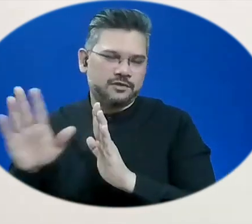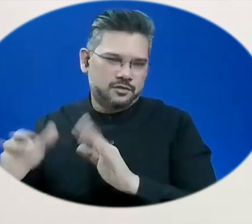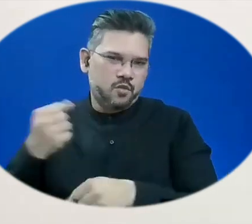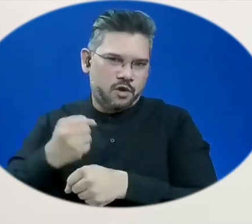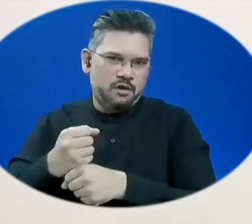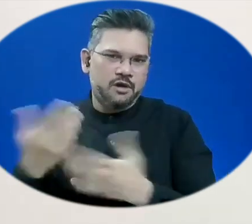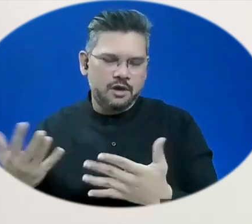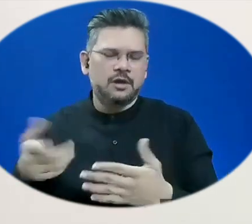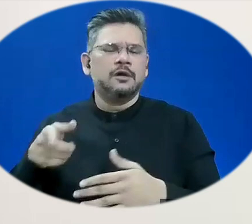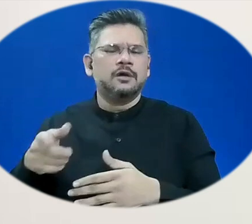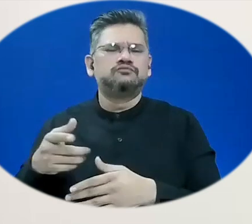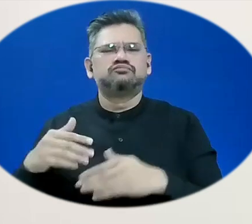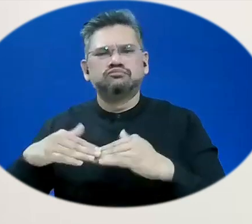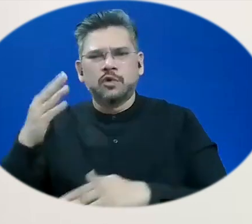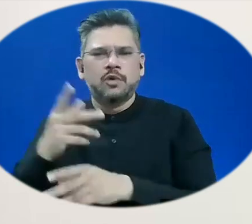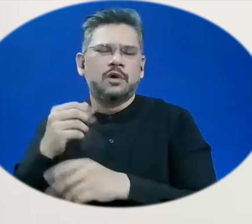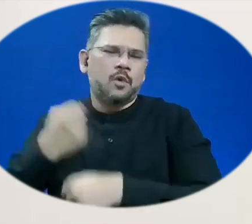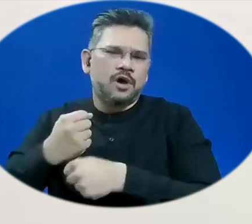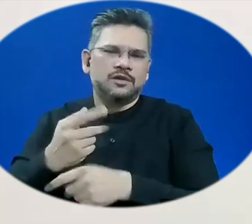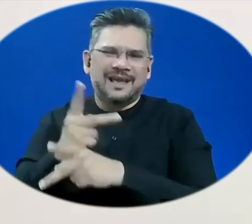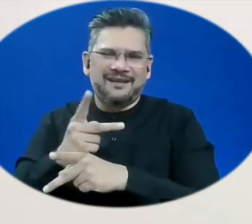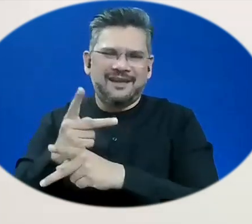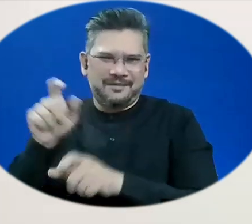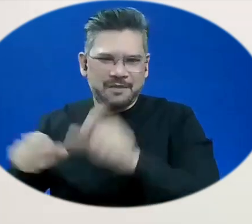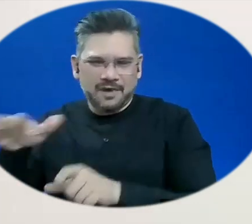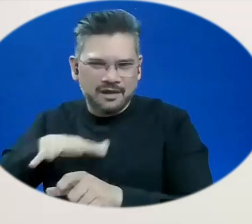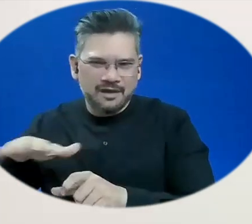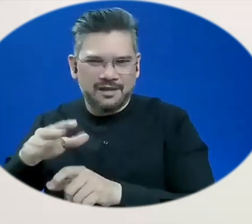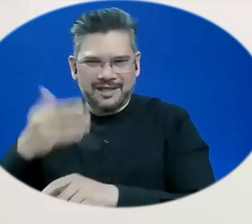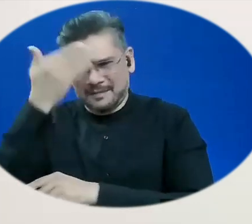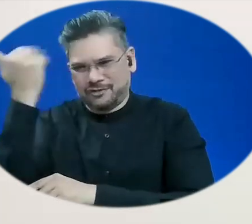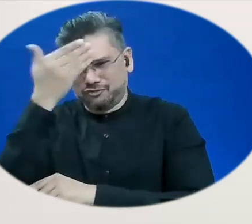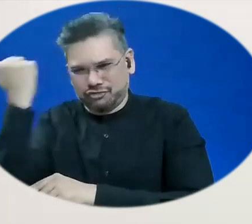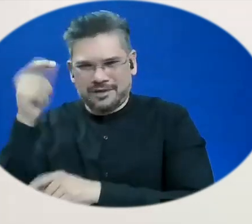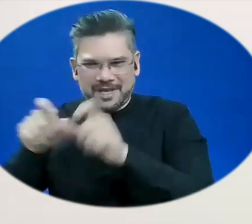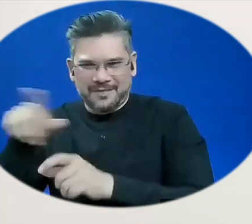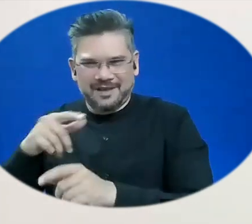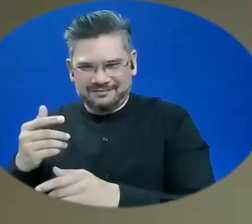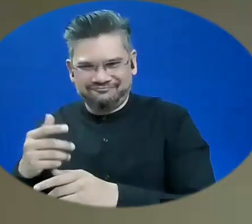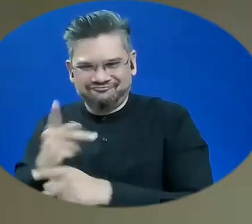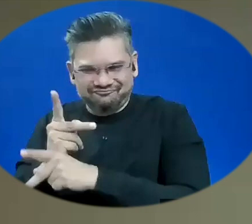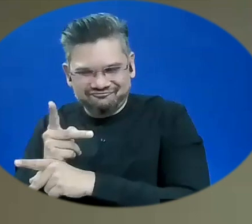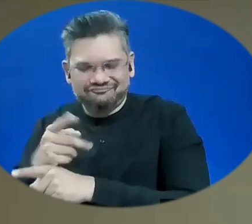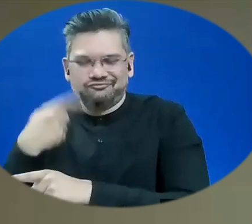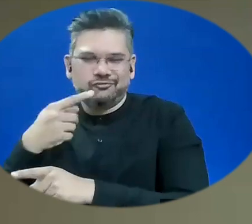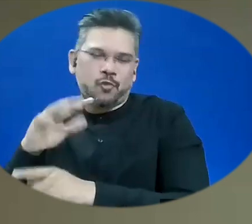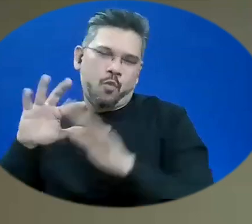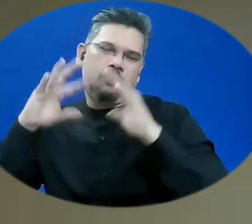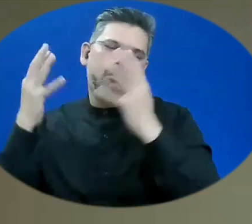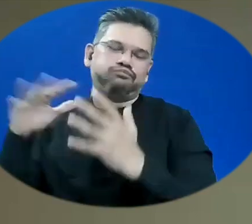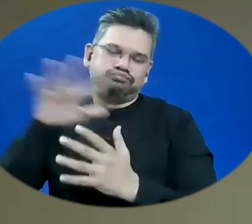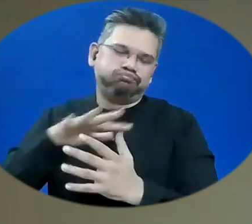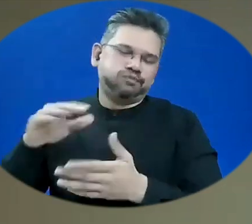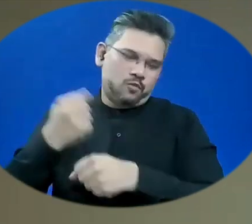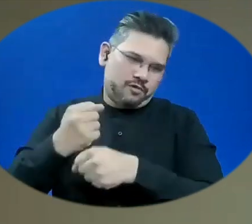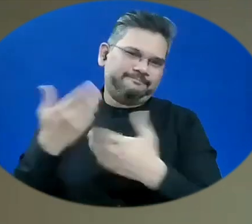with dementia globally. Beth, thank you, and over to you. Oh, what a joy to be here,